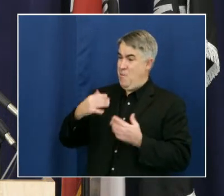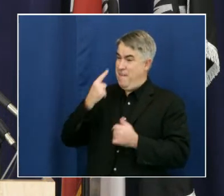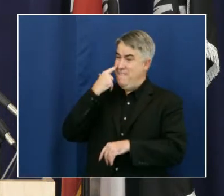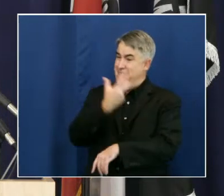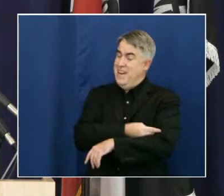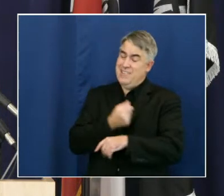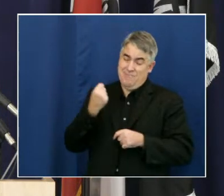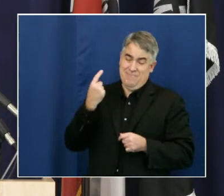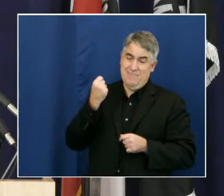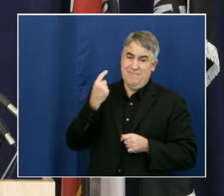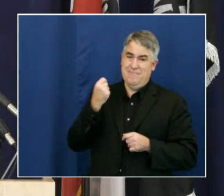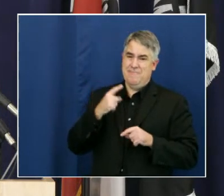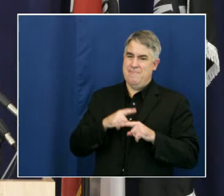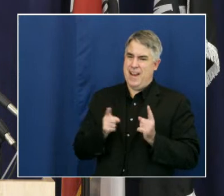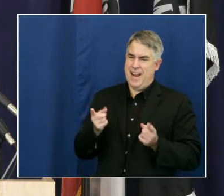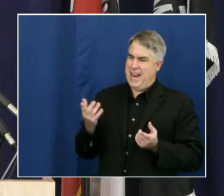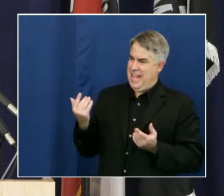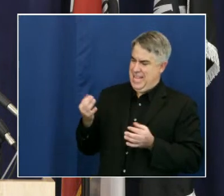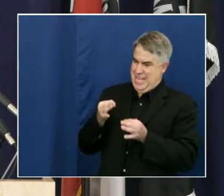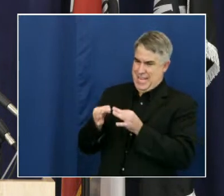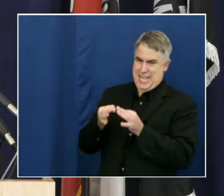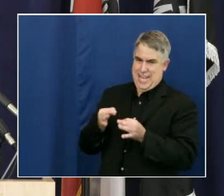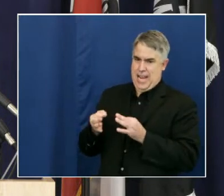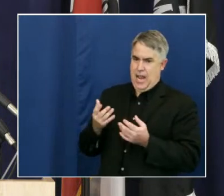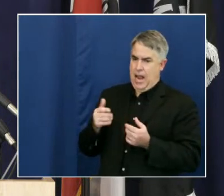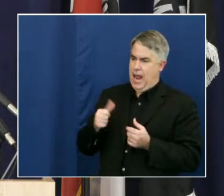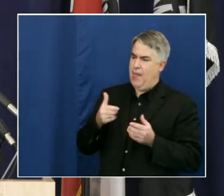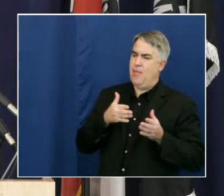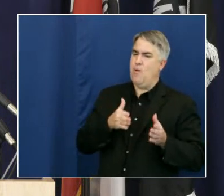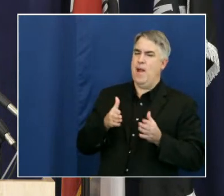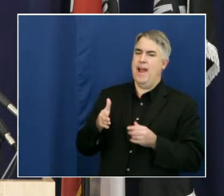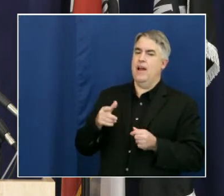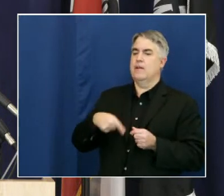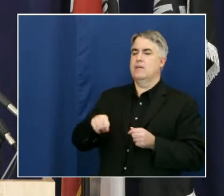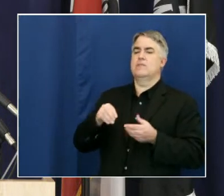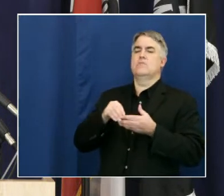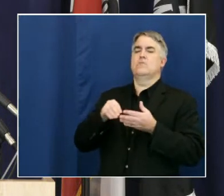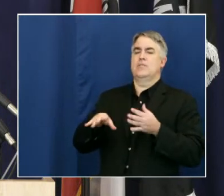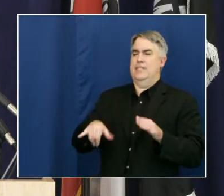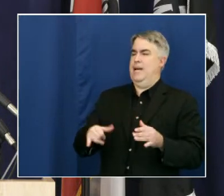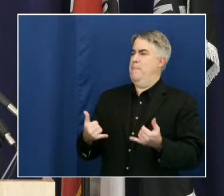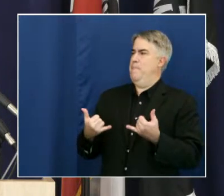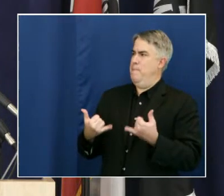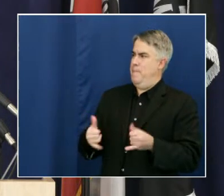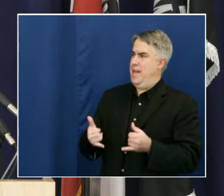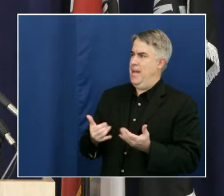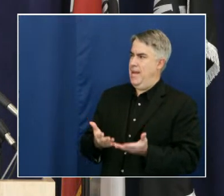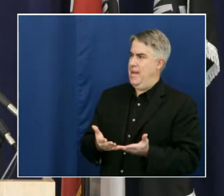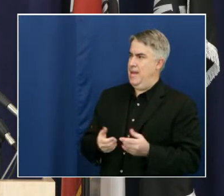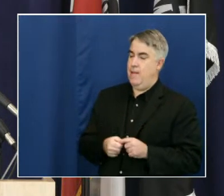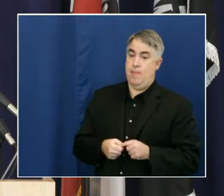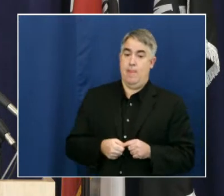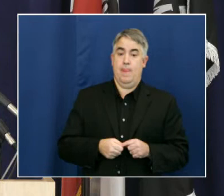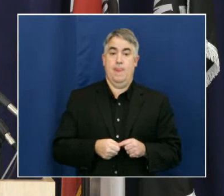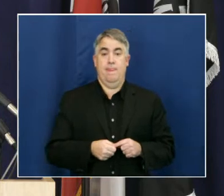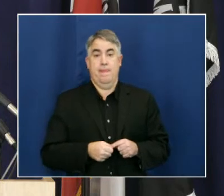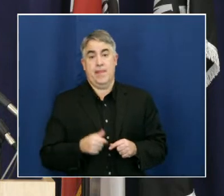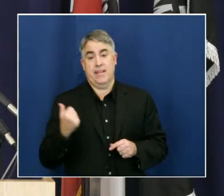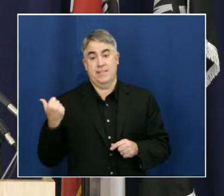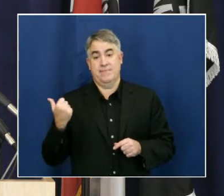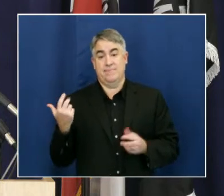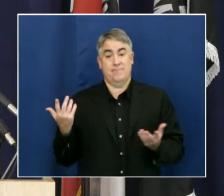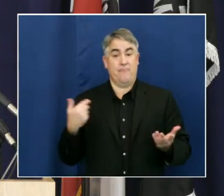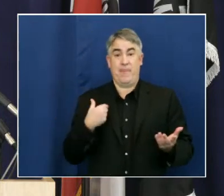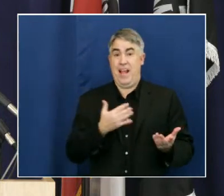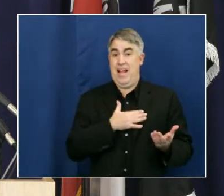some discussions for some other alternatives that maybe can curb the problem? Well, as I said earlier, I'm happy to meet with folks